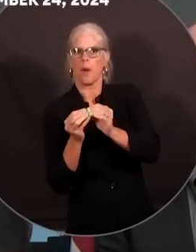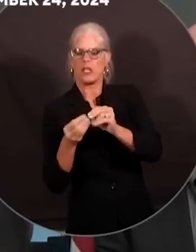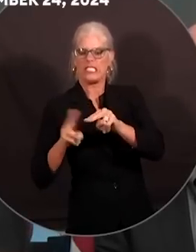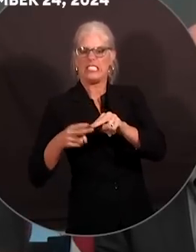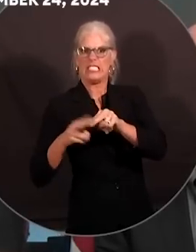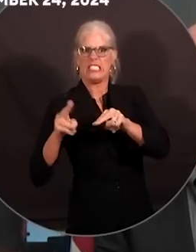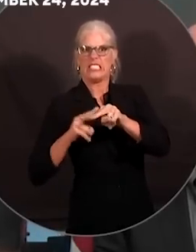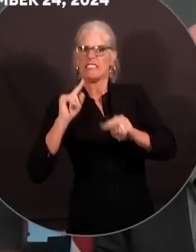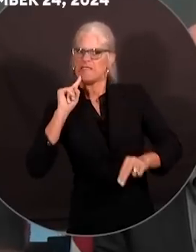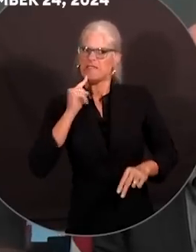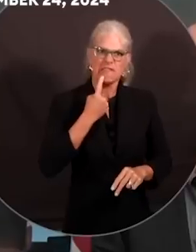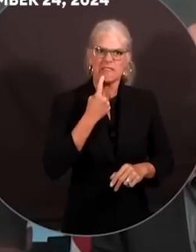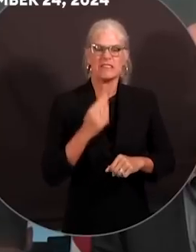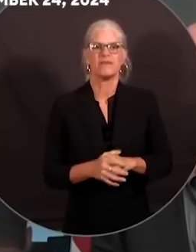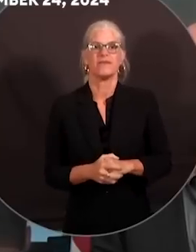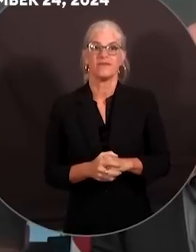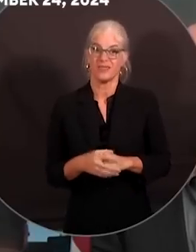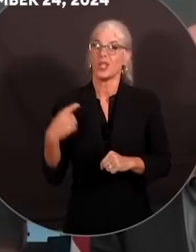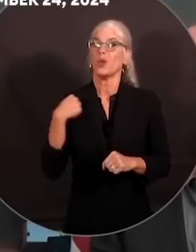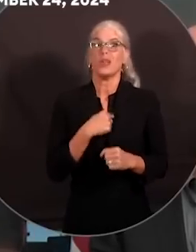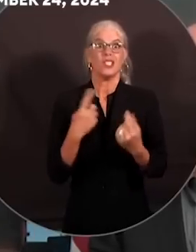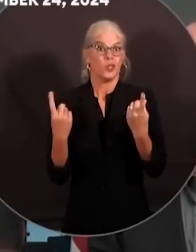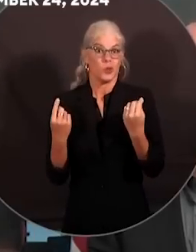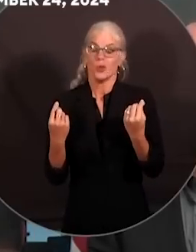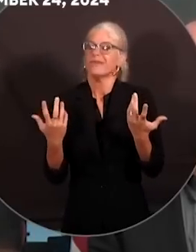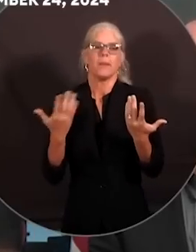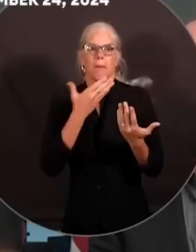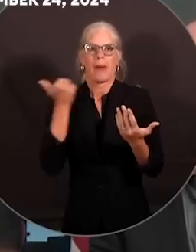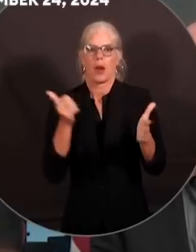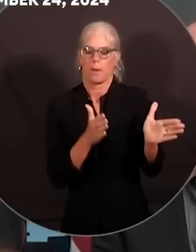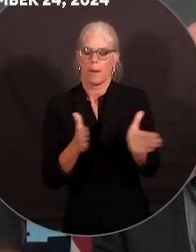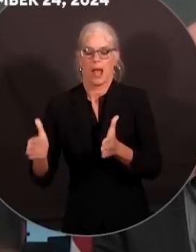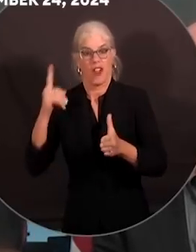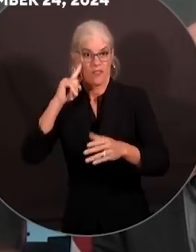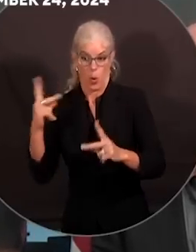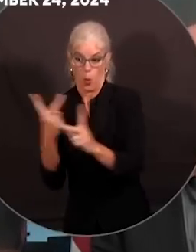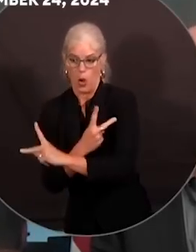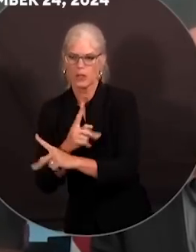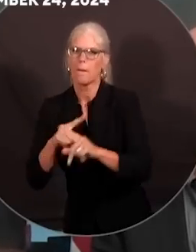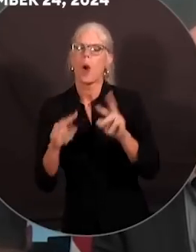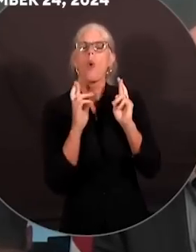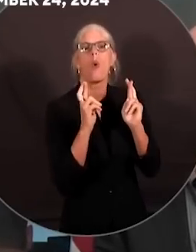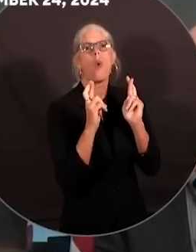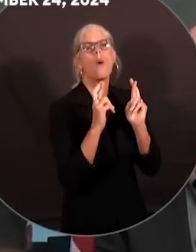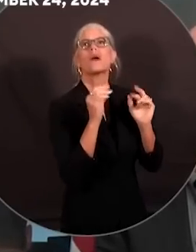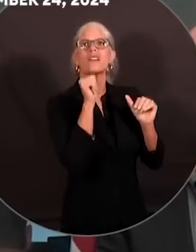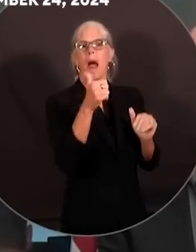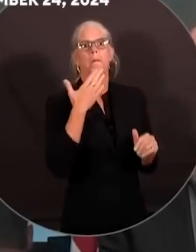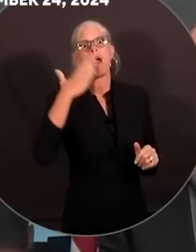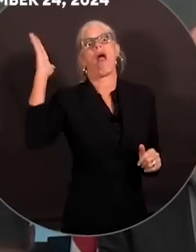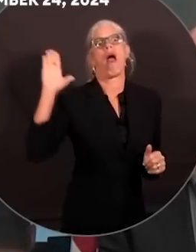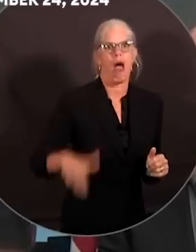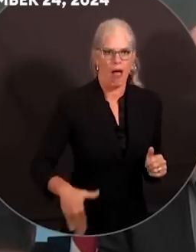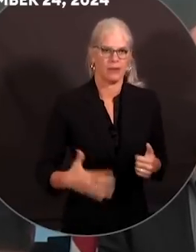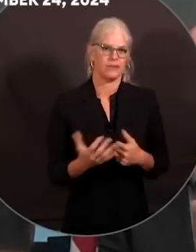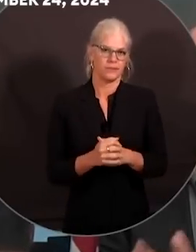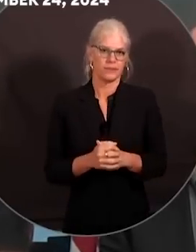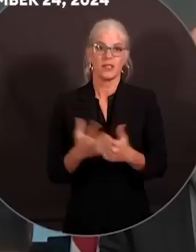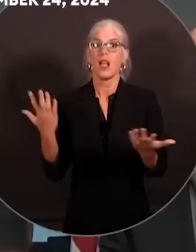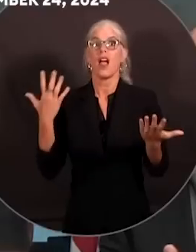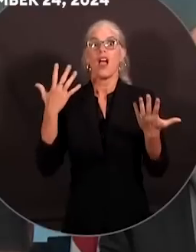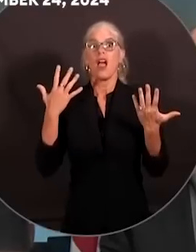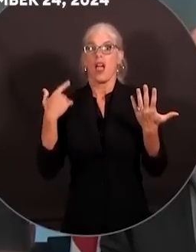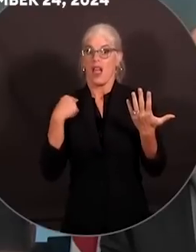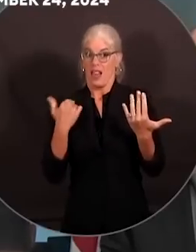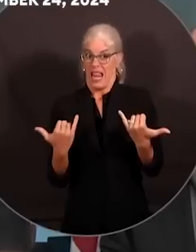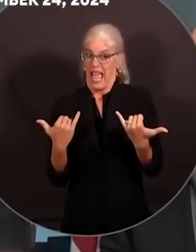we prepare for the worst, we hope for the best, but we'd rather be prepared and then have it not reach that level than just hope